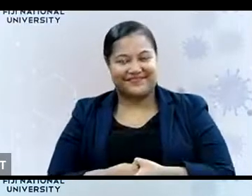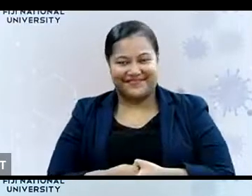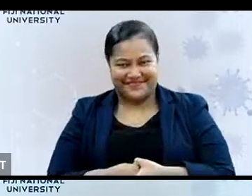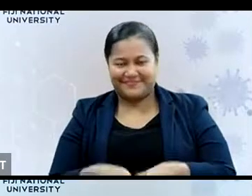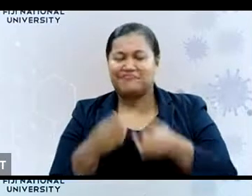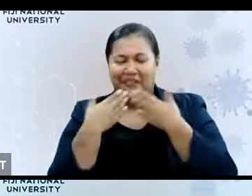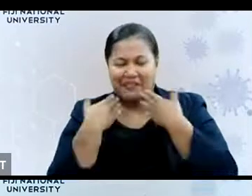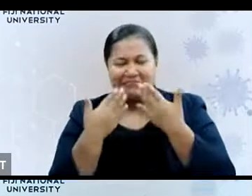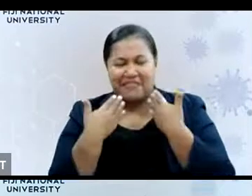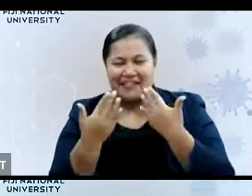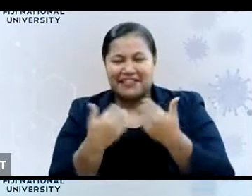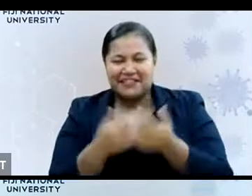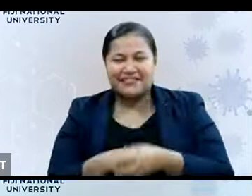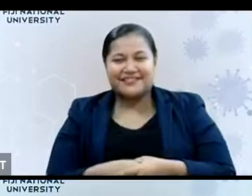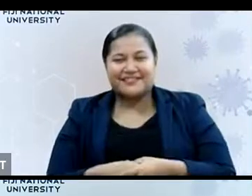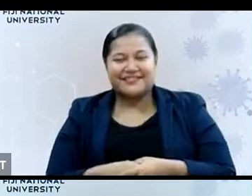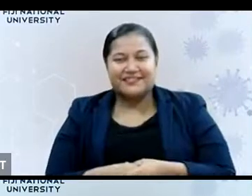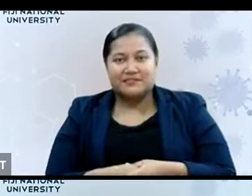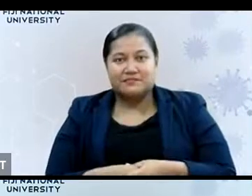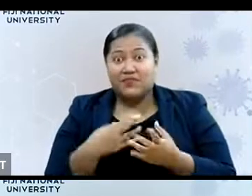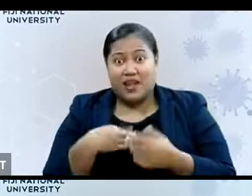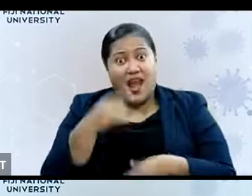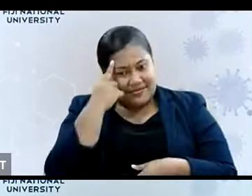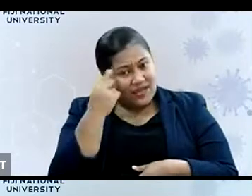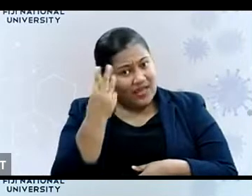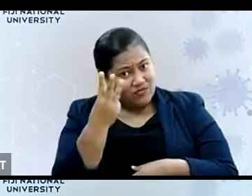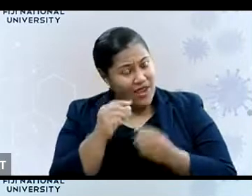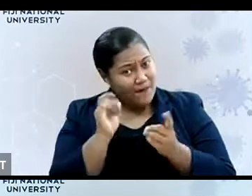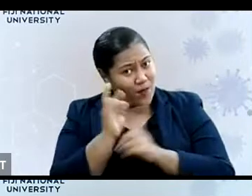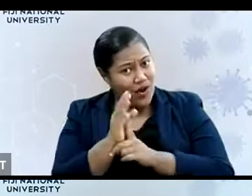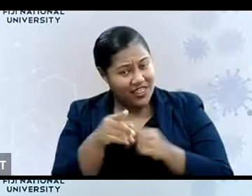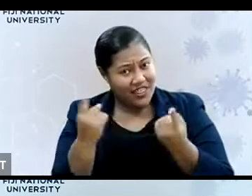Well, I guess there's three important things to say, that